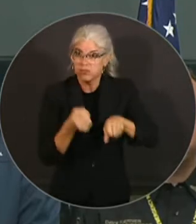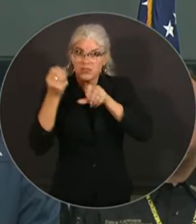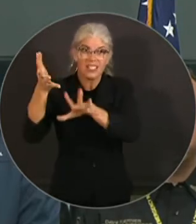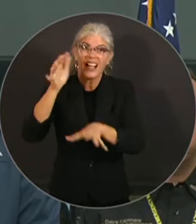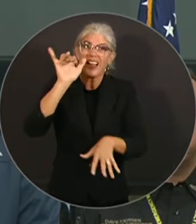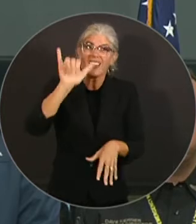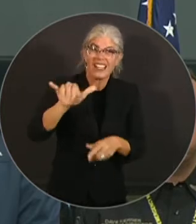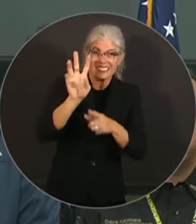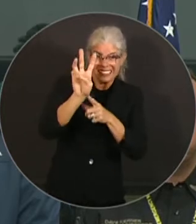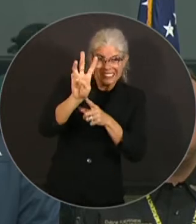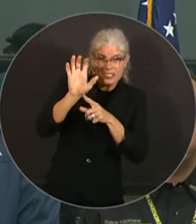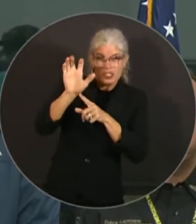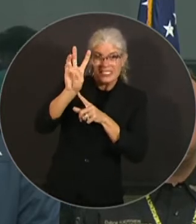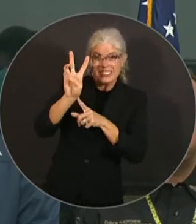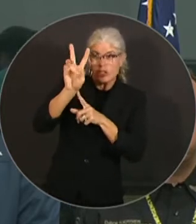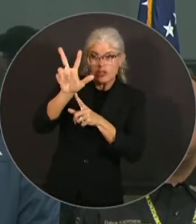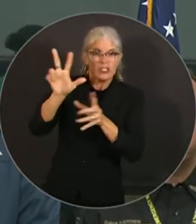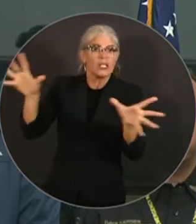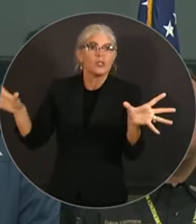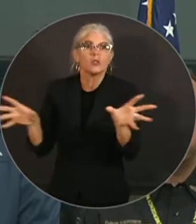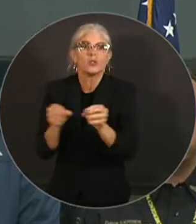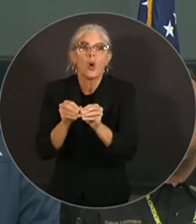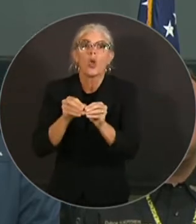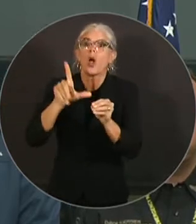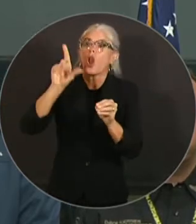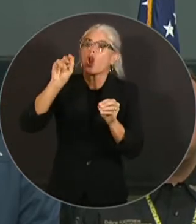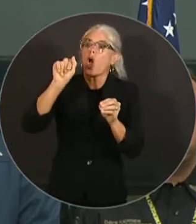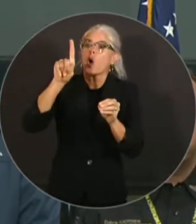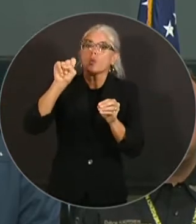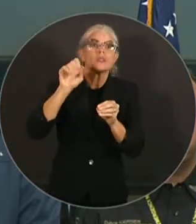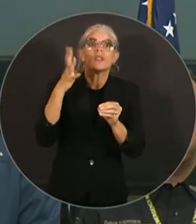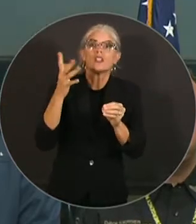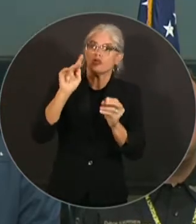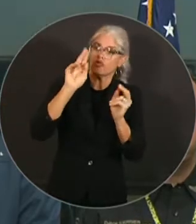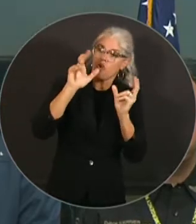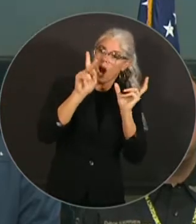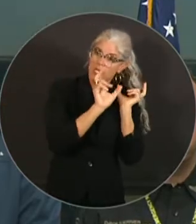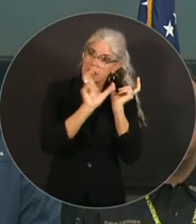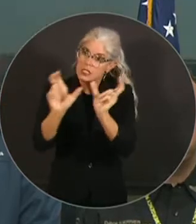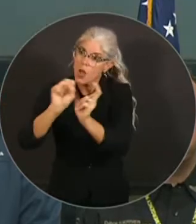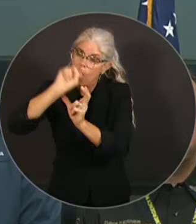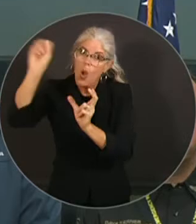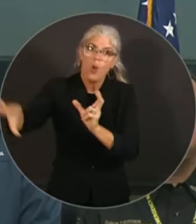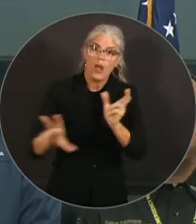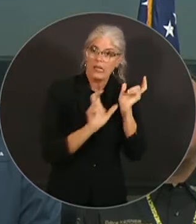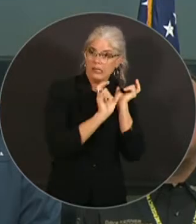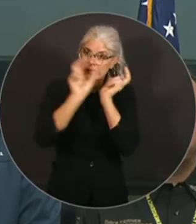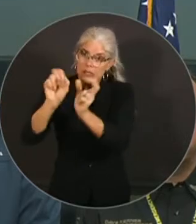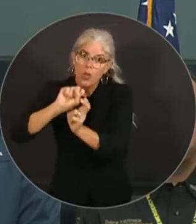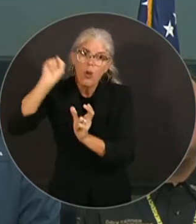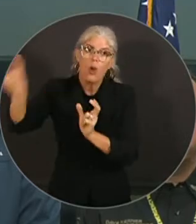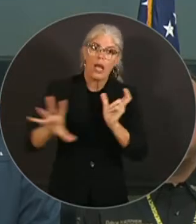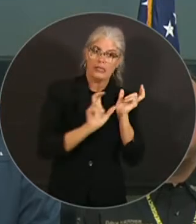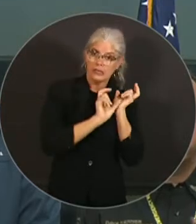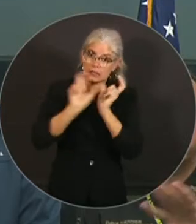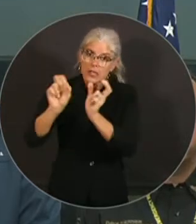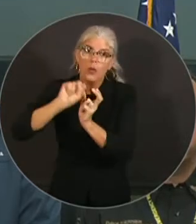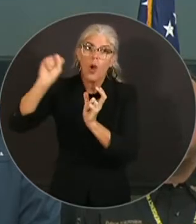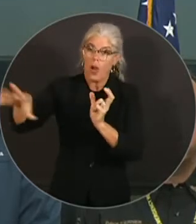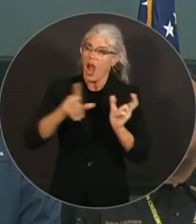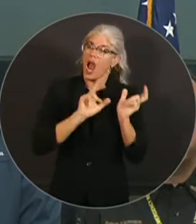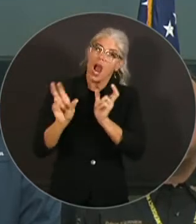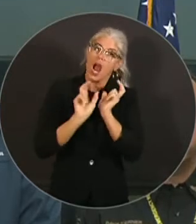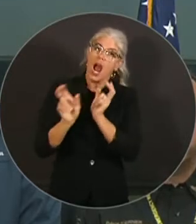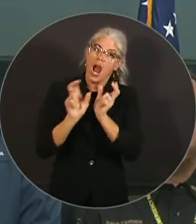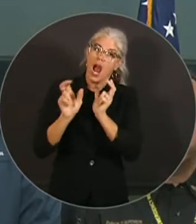663 total loads. So that's been a good mobilization. It will make a difference, but we need to keep doing that to mitigate the